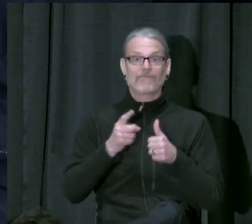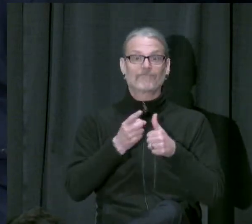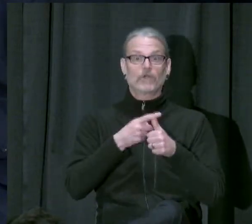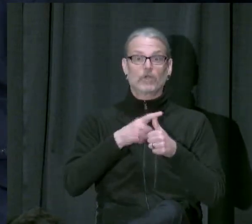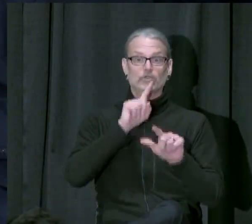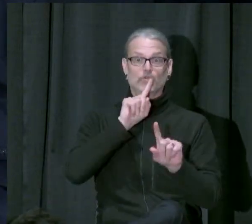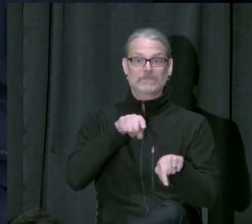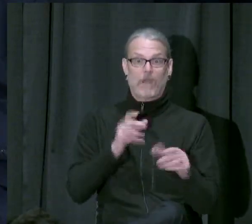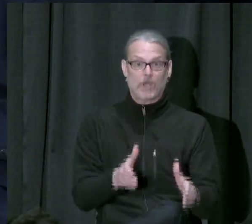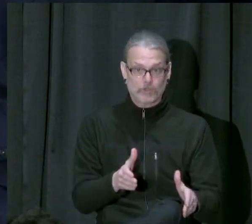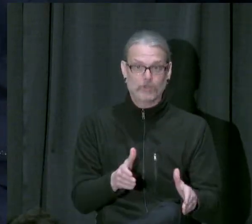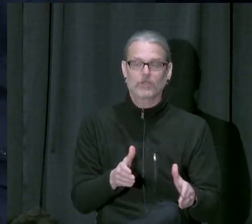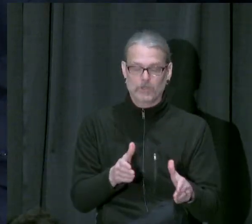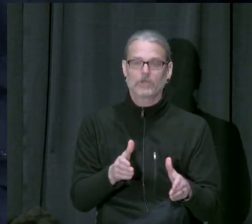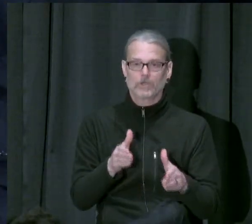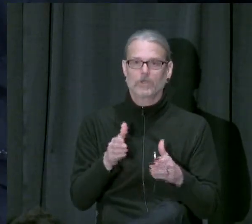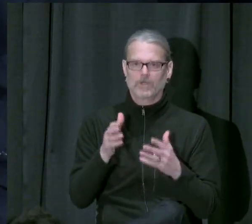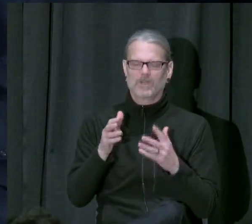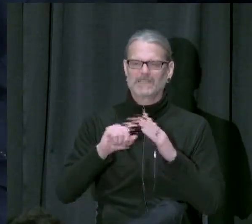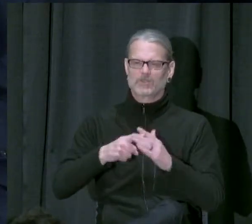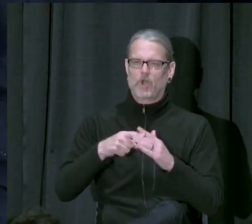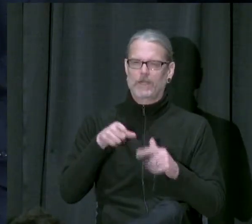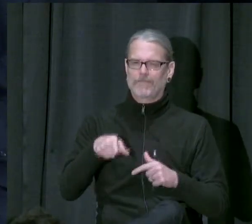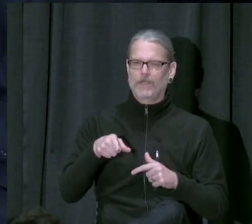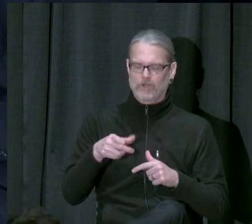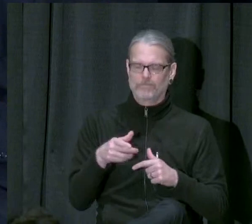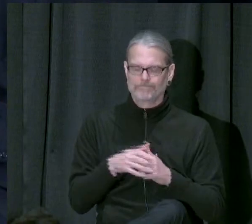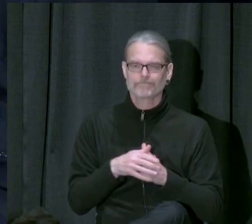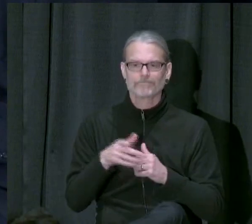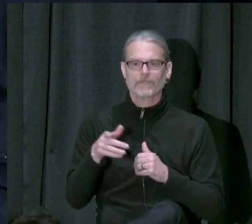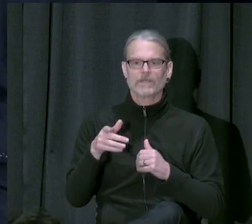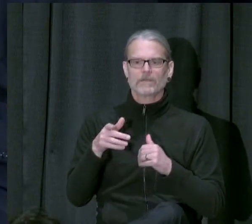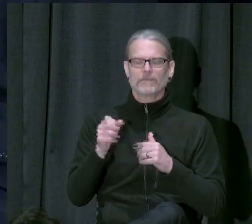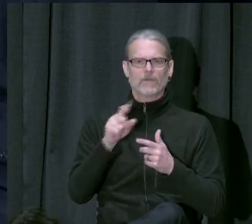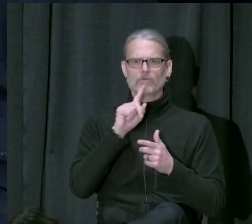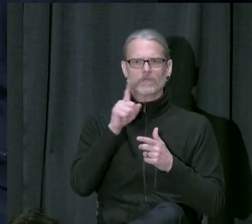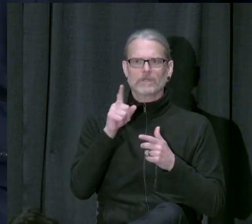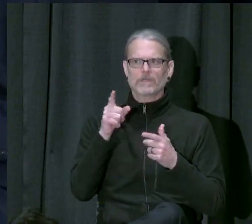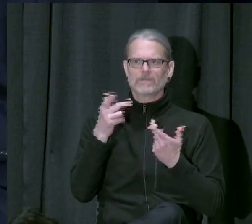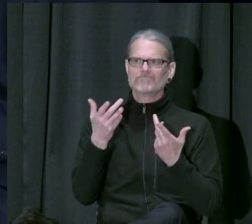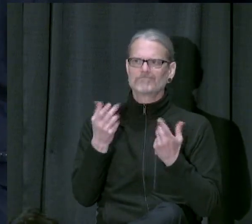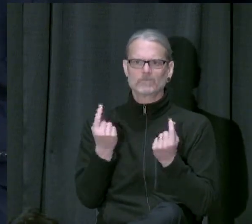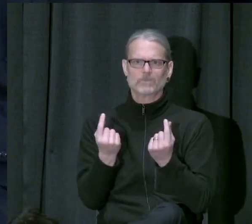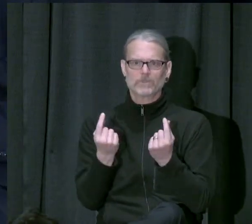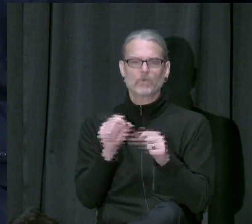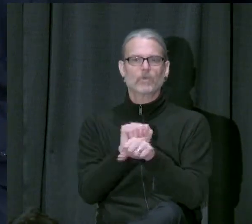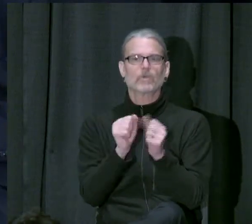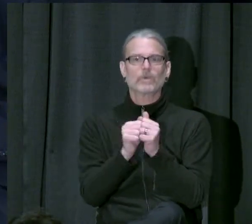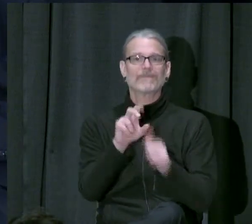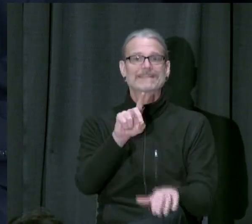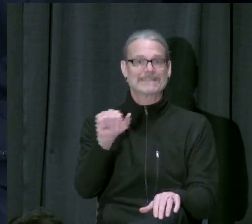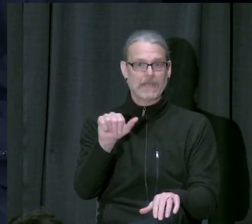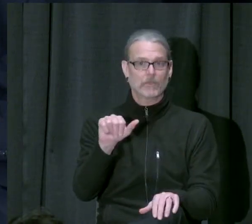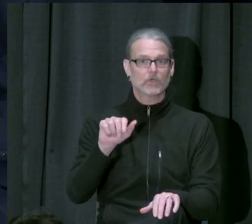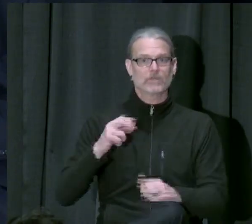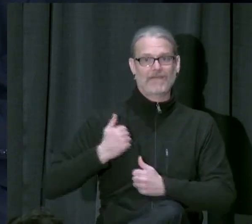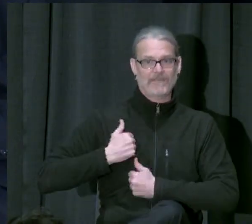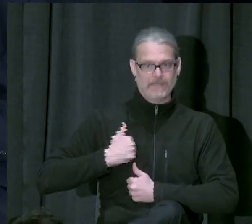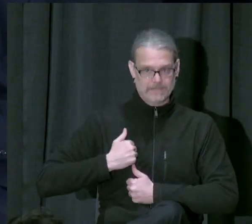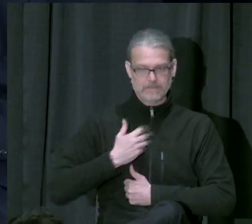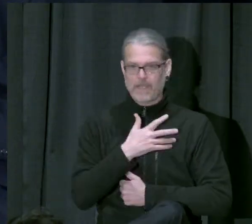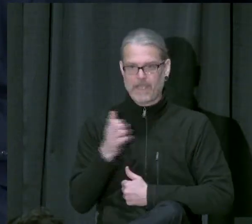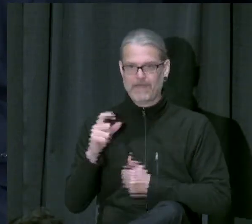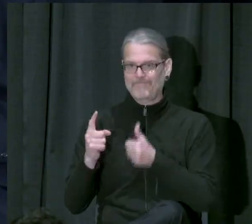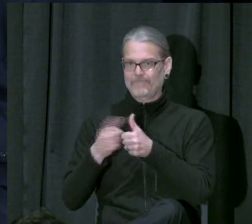real nutshell casing of what we do is we work with disabled veterans and first responders